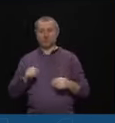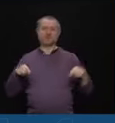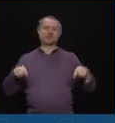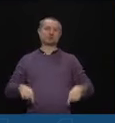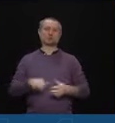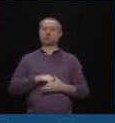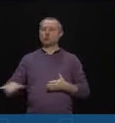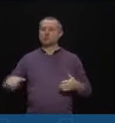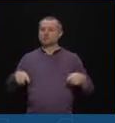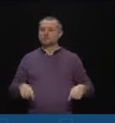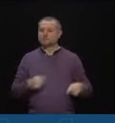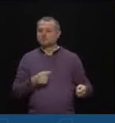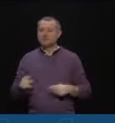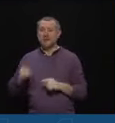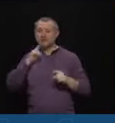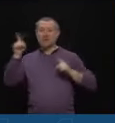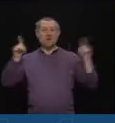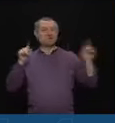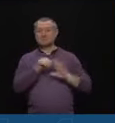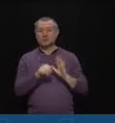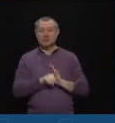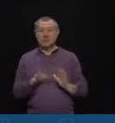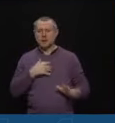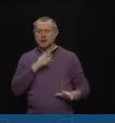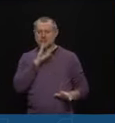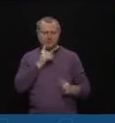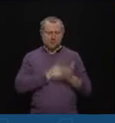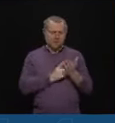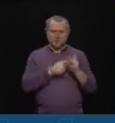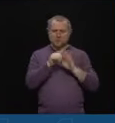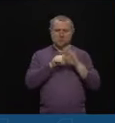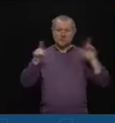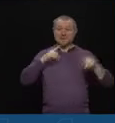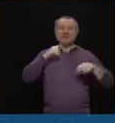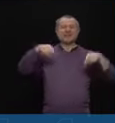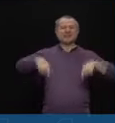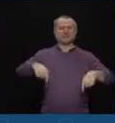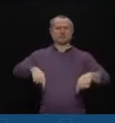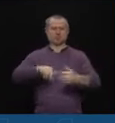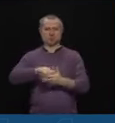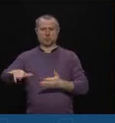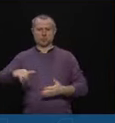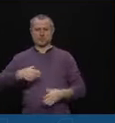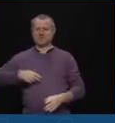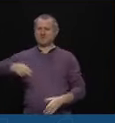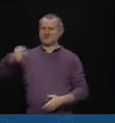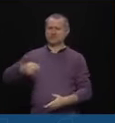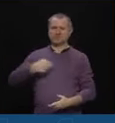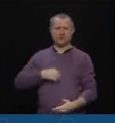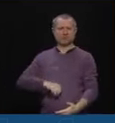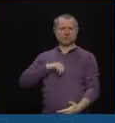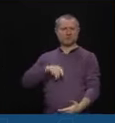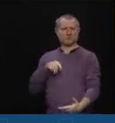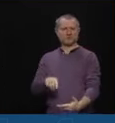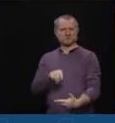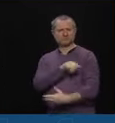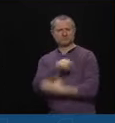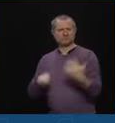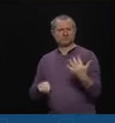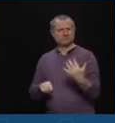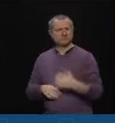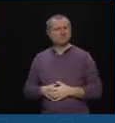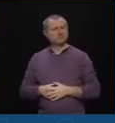about them at all, but this is New York, and I'm so proud of this history. And even, you know, we have our great leaders from